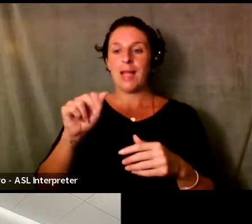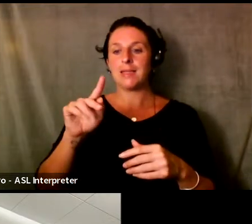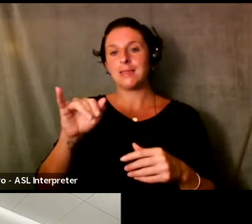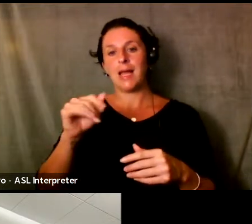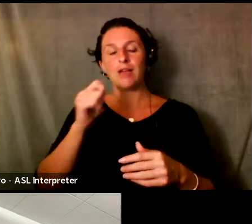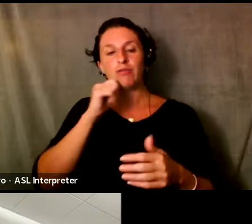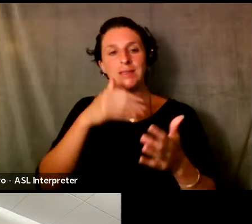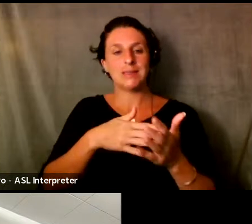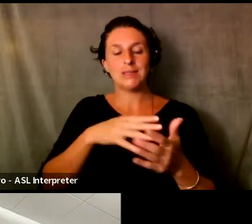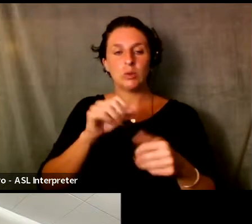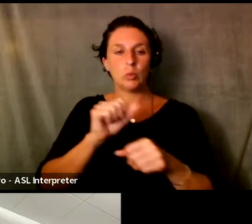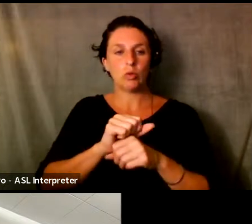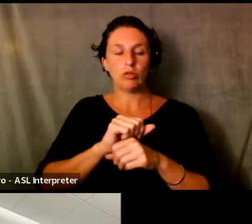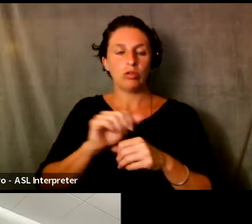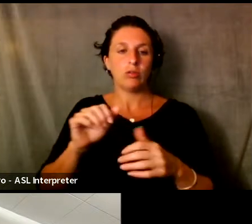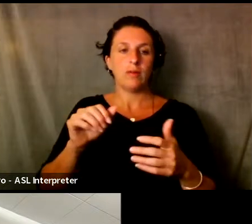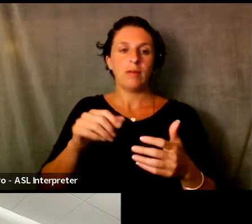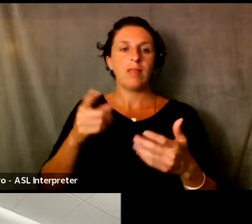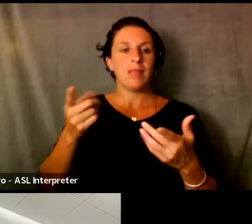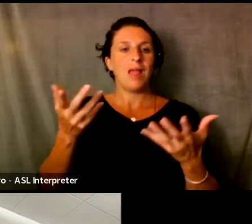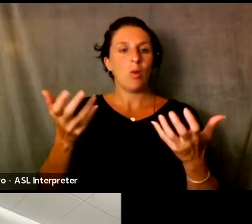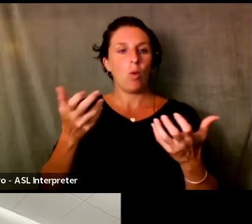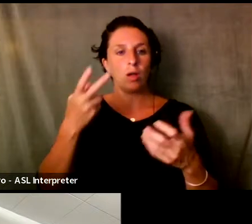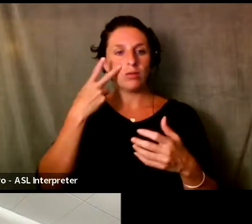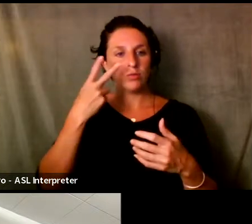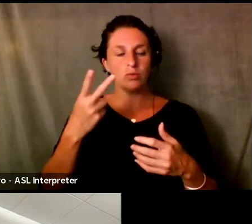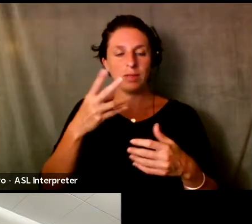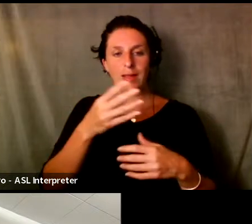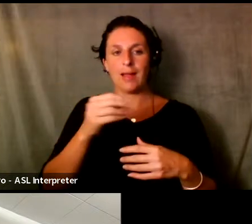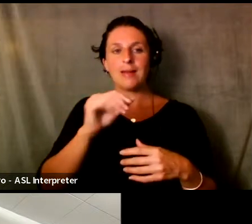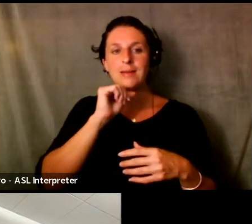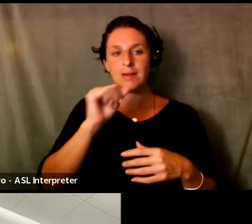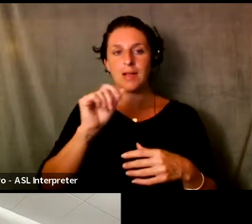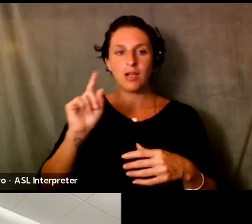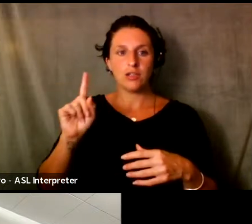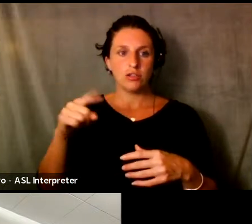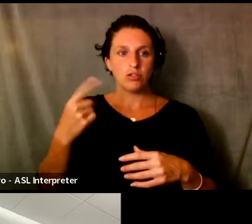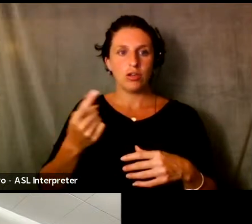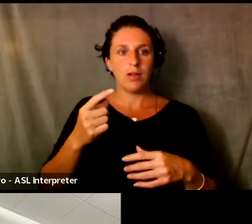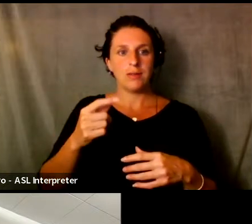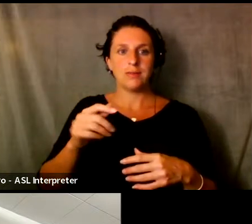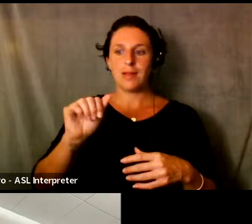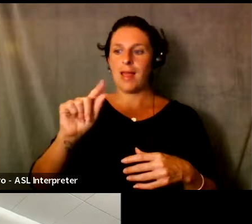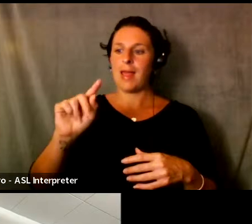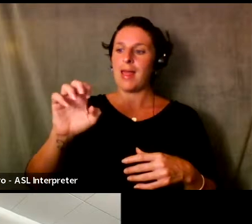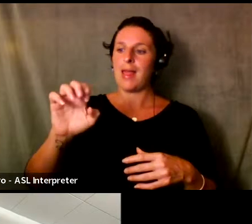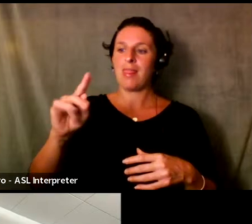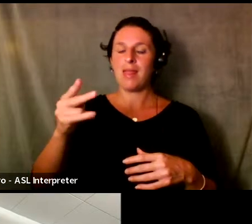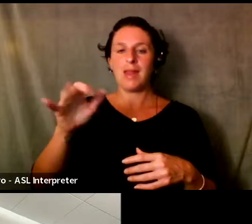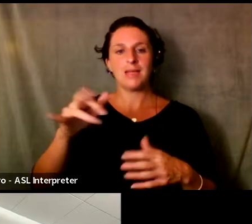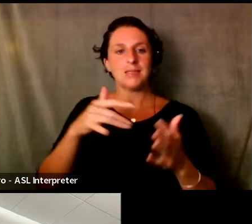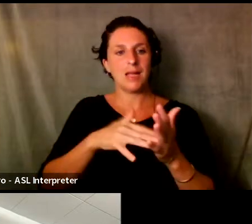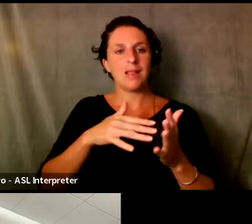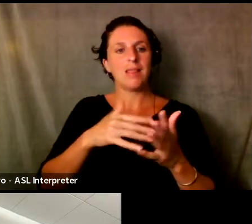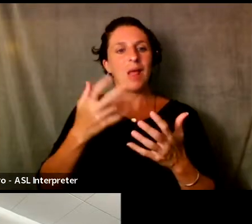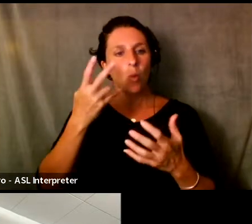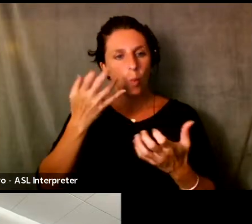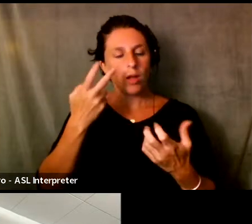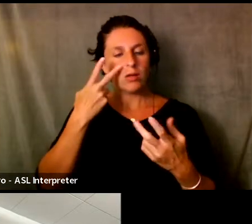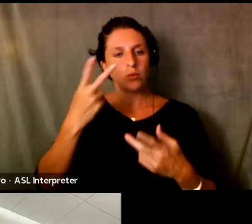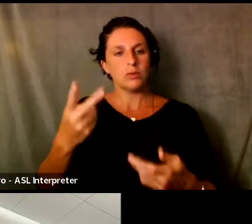was that they wanted to see it in not just ethnic studies, that they wanted to see it